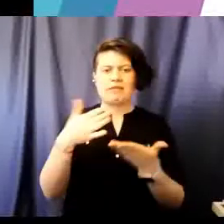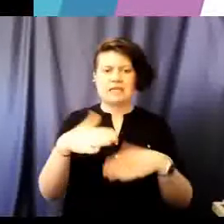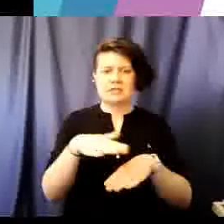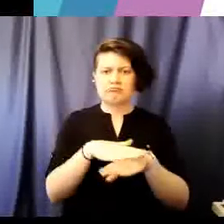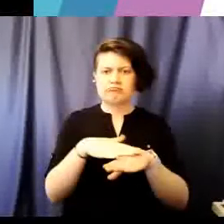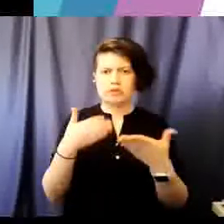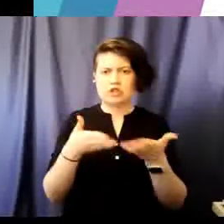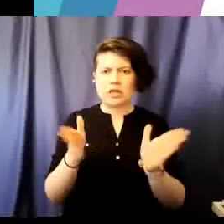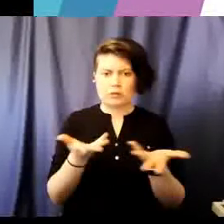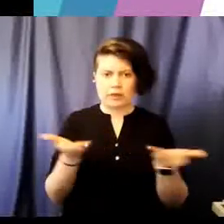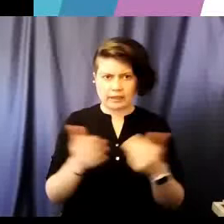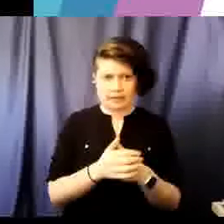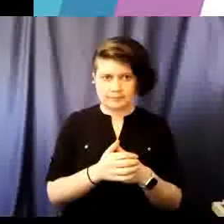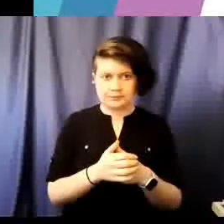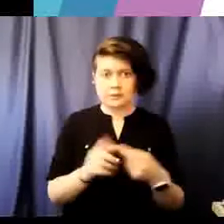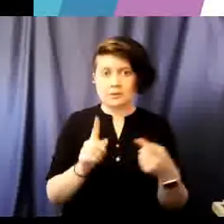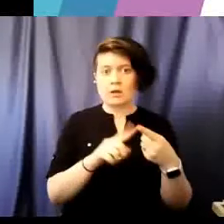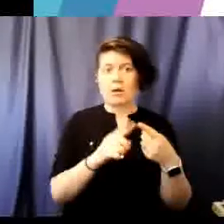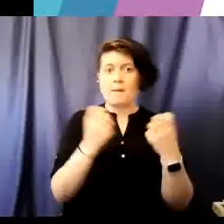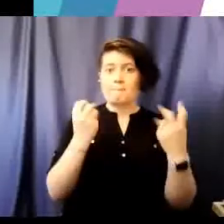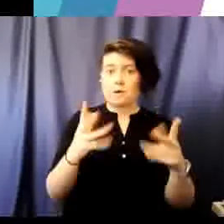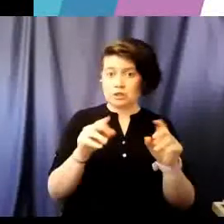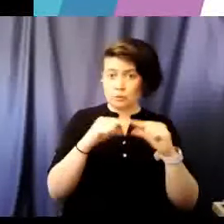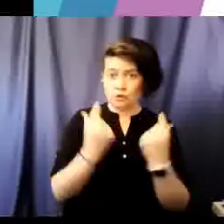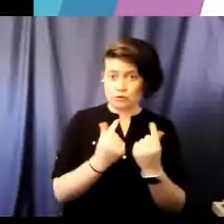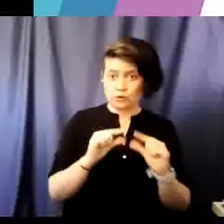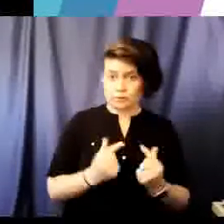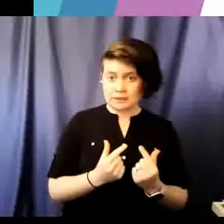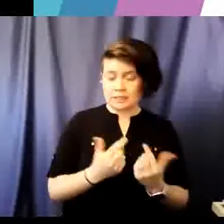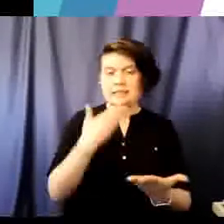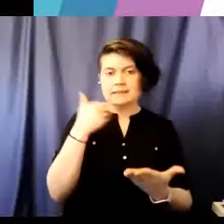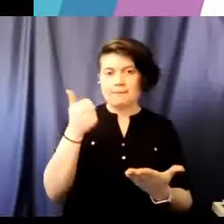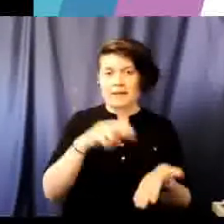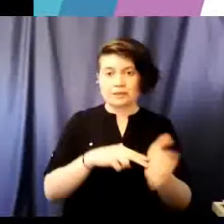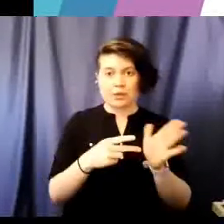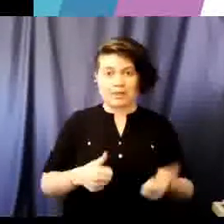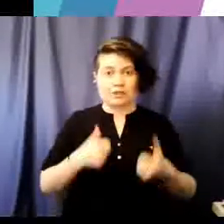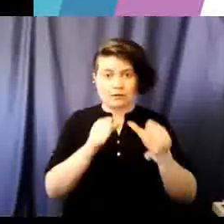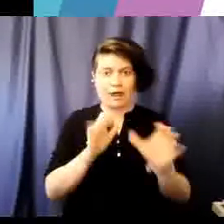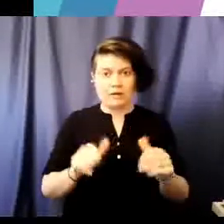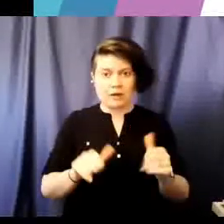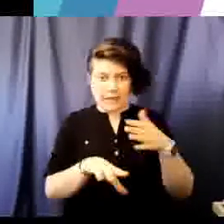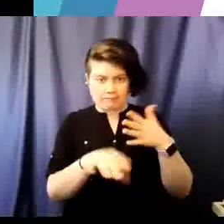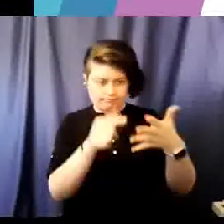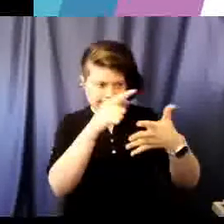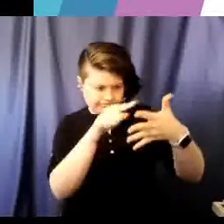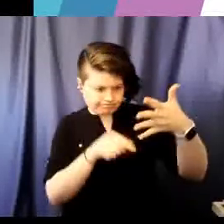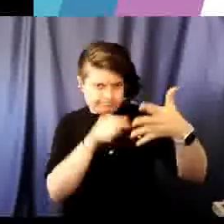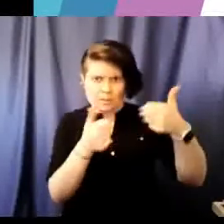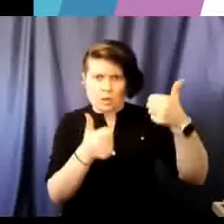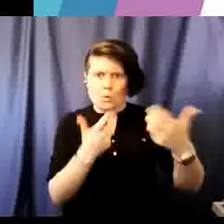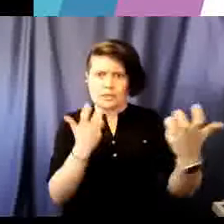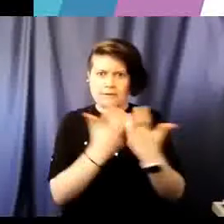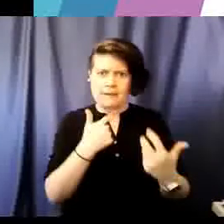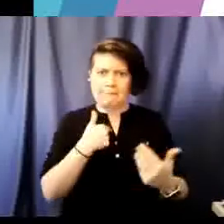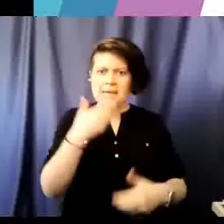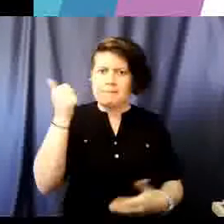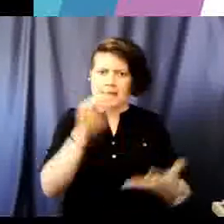are multiple groups are best, so survivors can choose which one is the best fit for them.